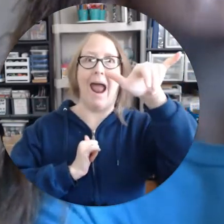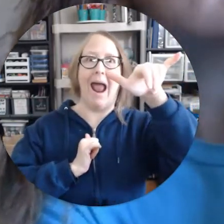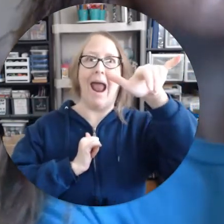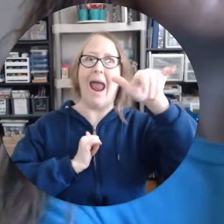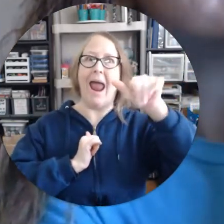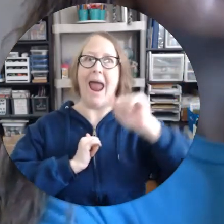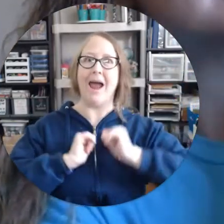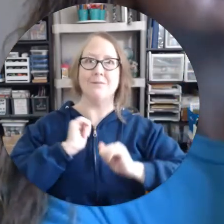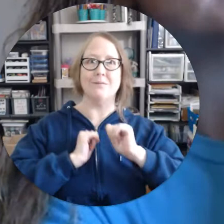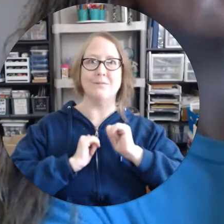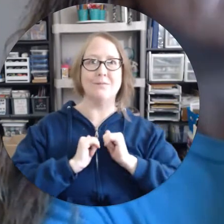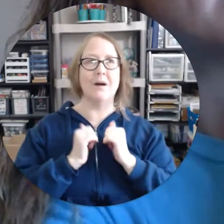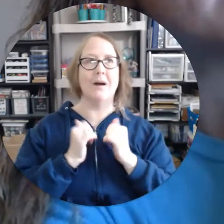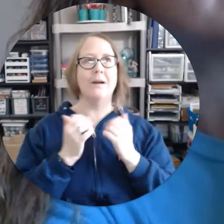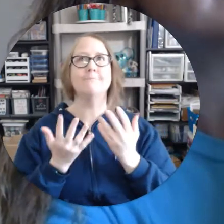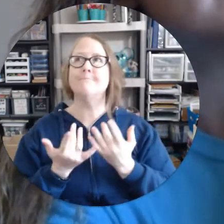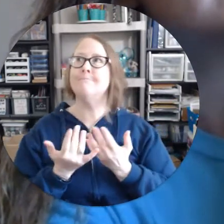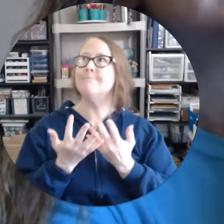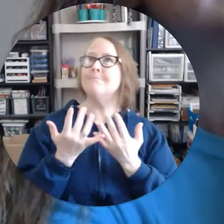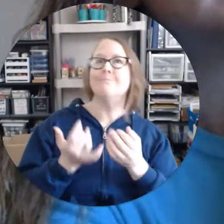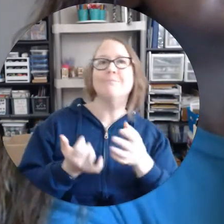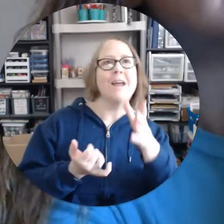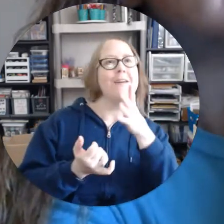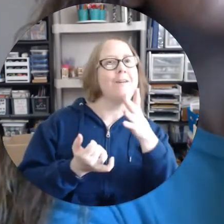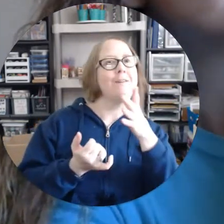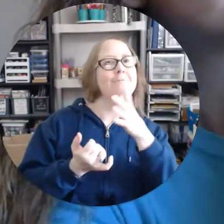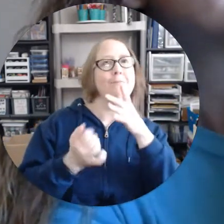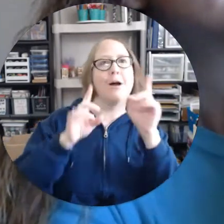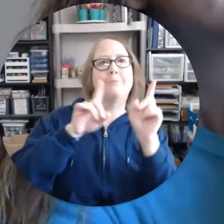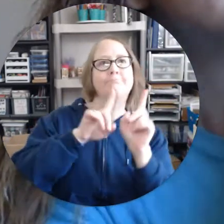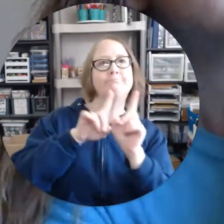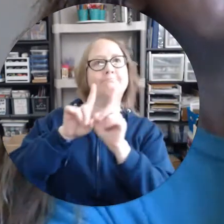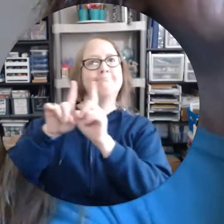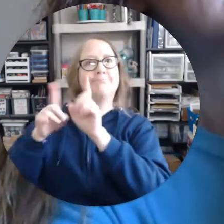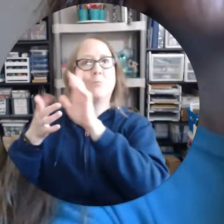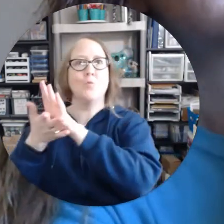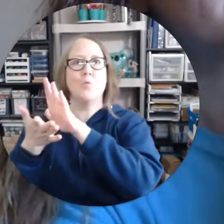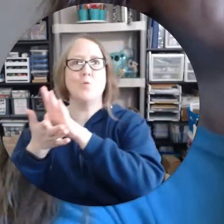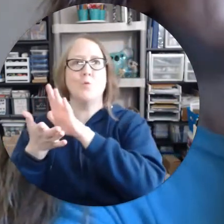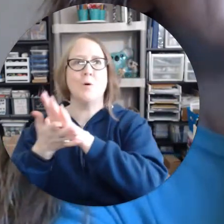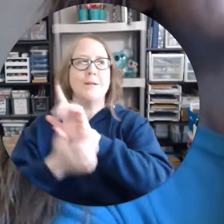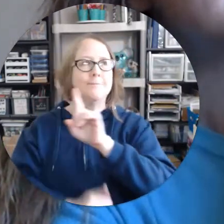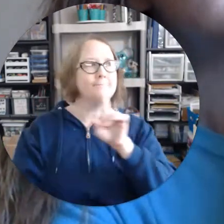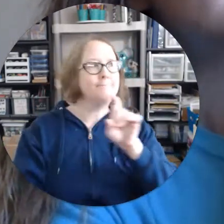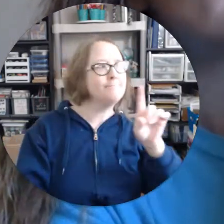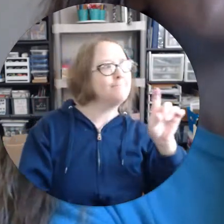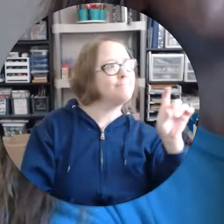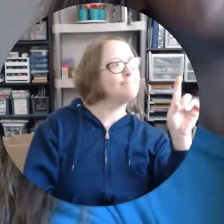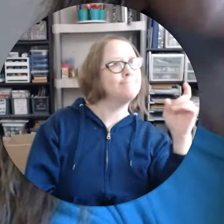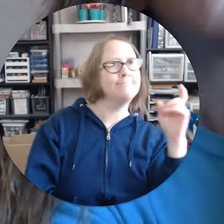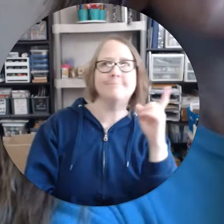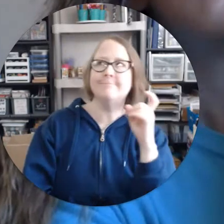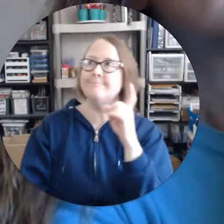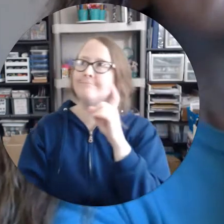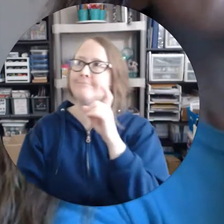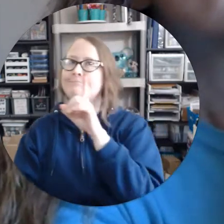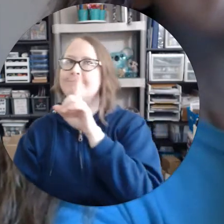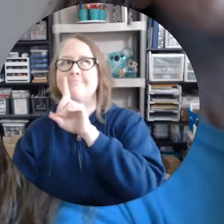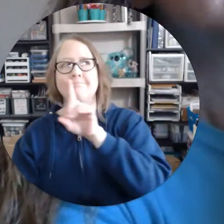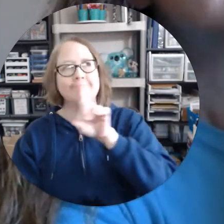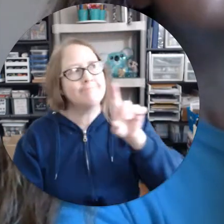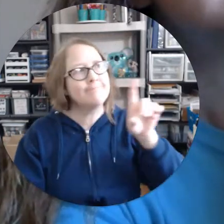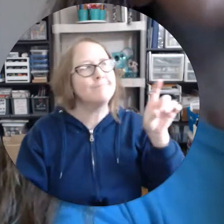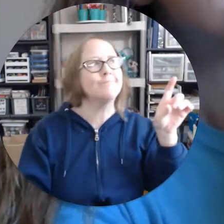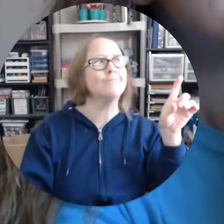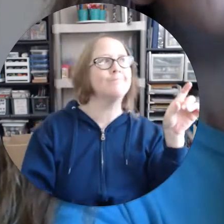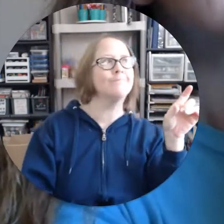Waiting for Mama to walk with her to school, she paced back and forth